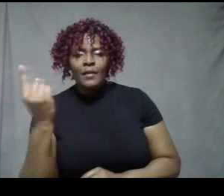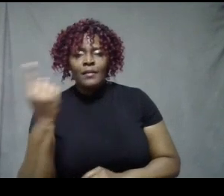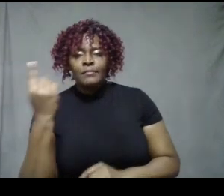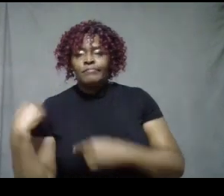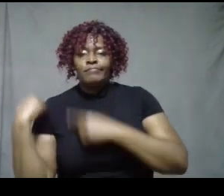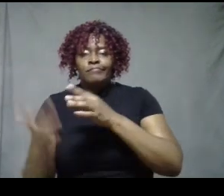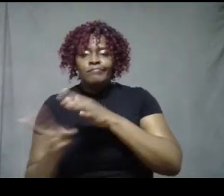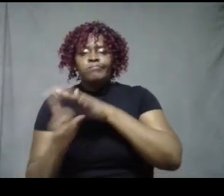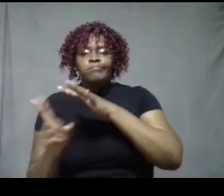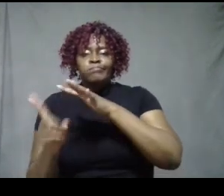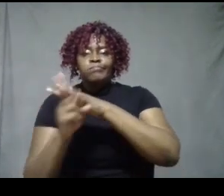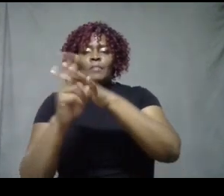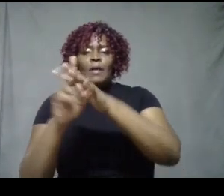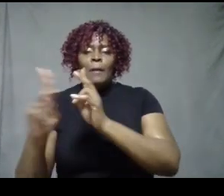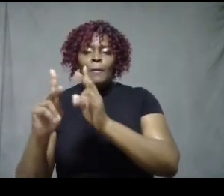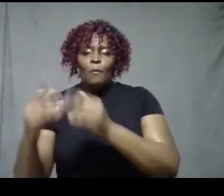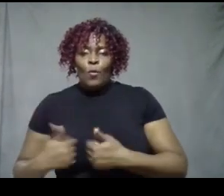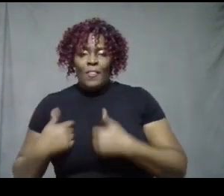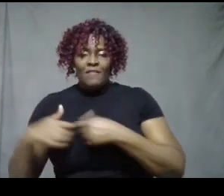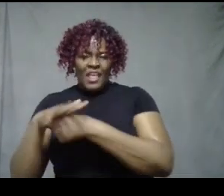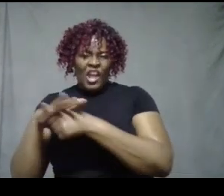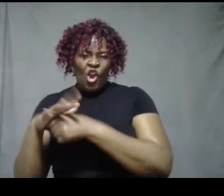or that residents have asked is